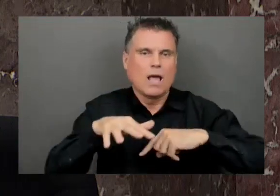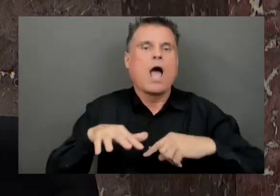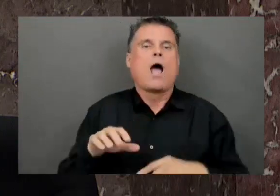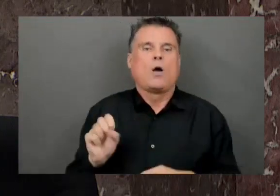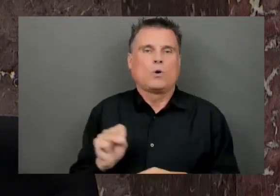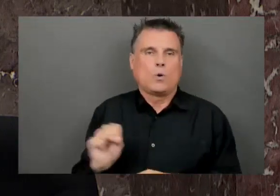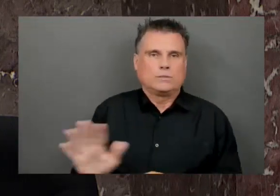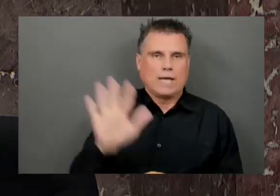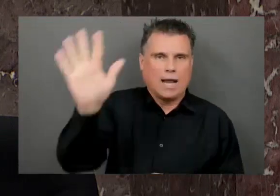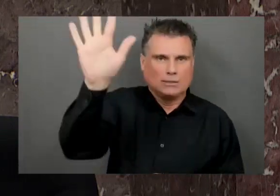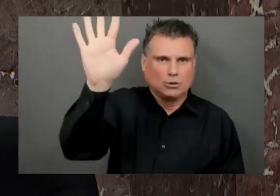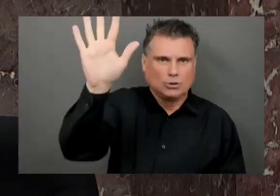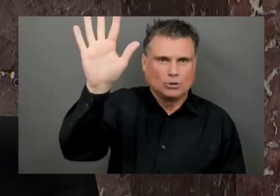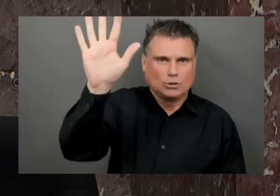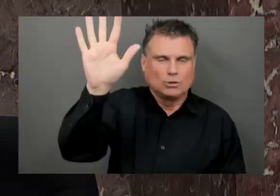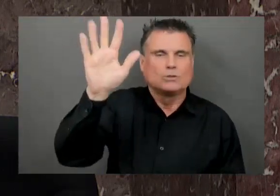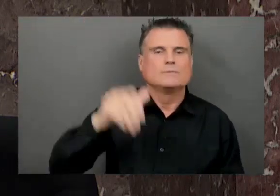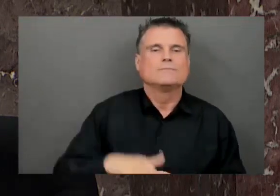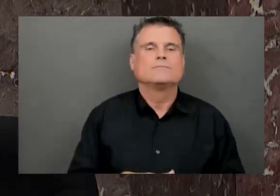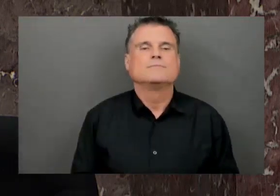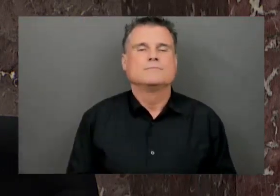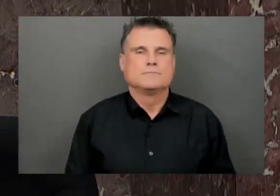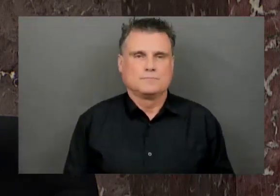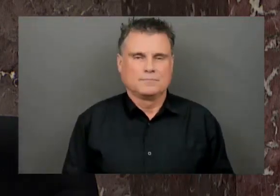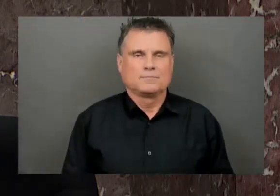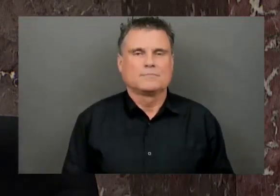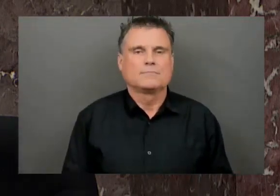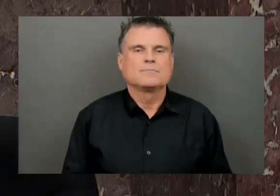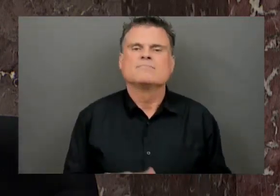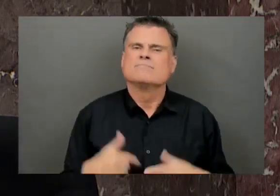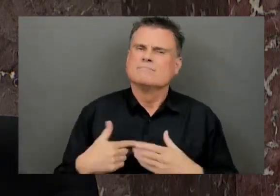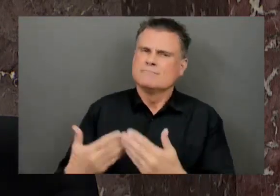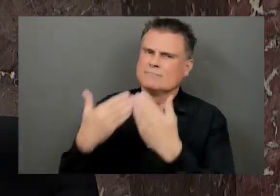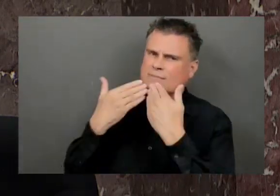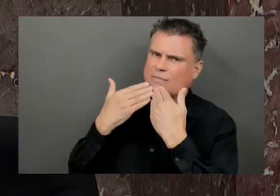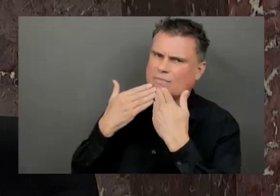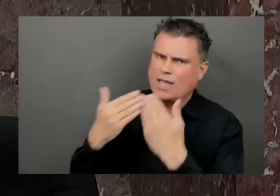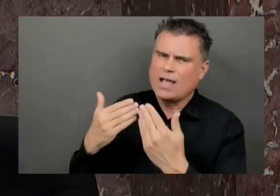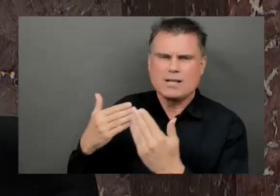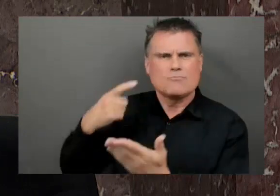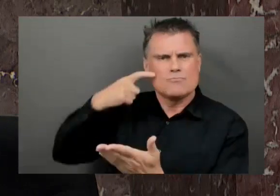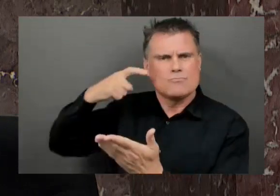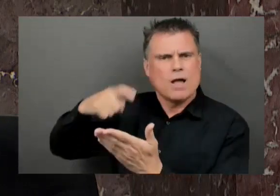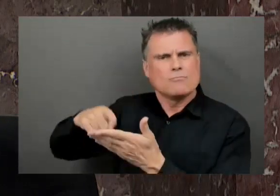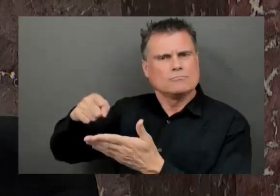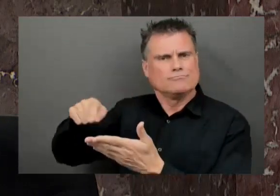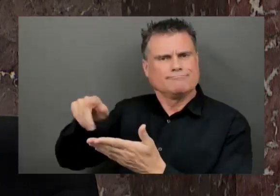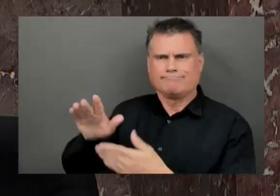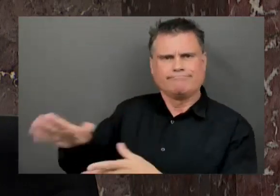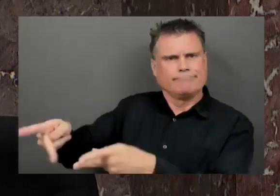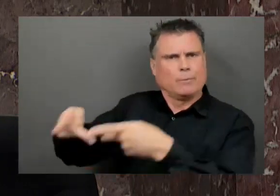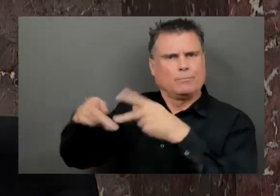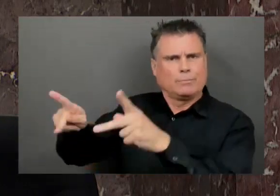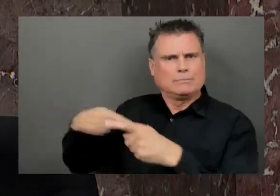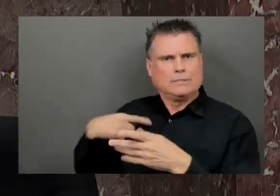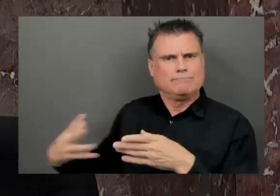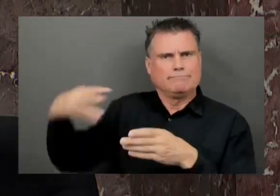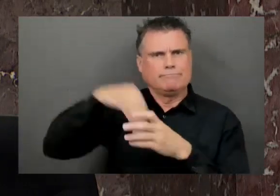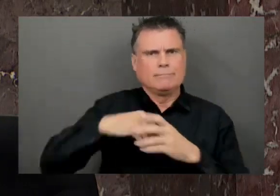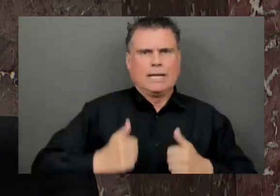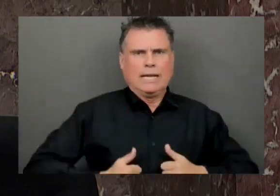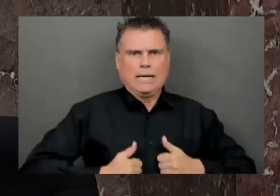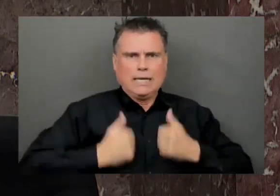nations. And I am always grateful to have the opportunity to work and learn with Indigenous communities. Indigenous Nurses